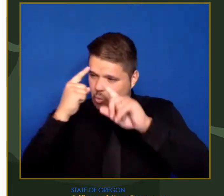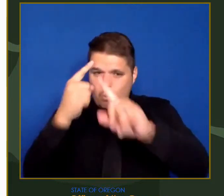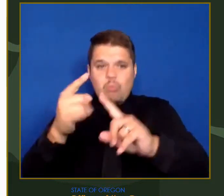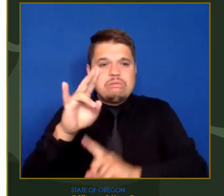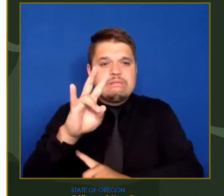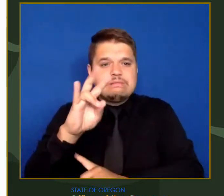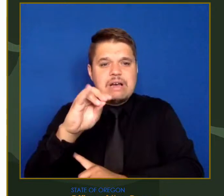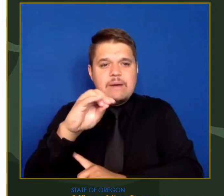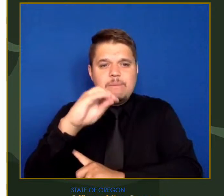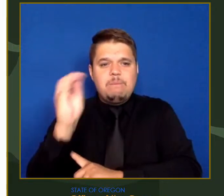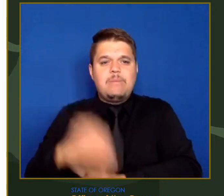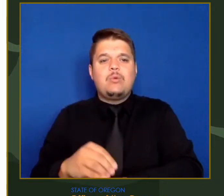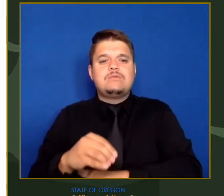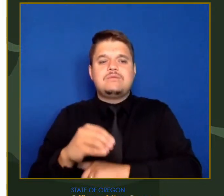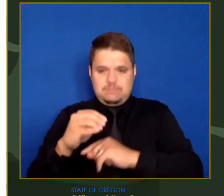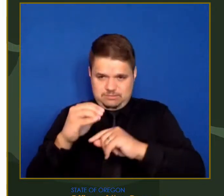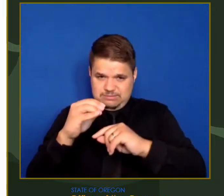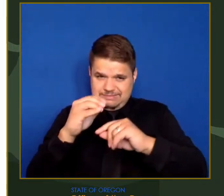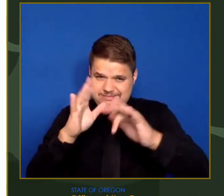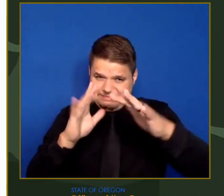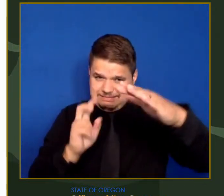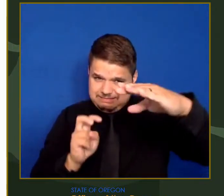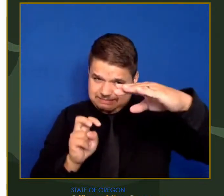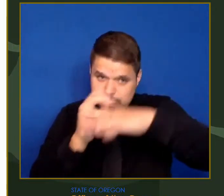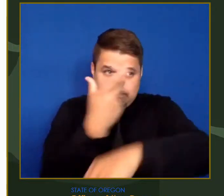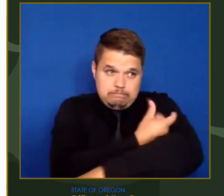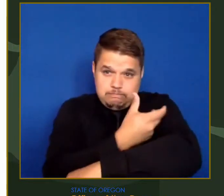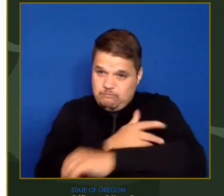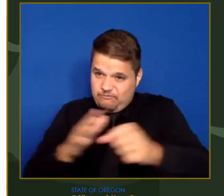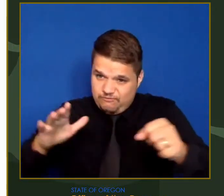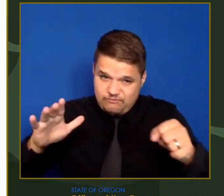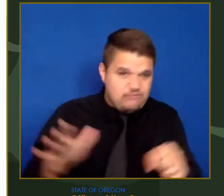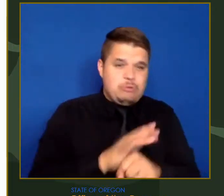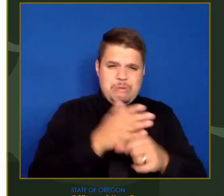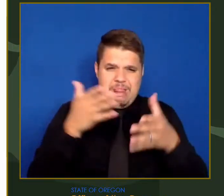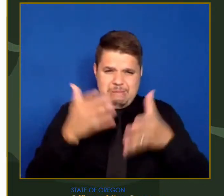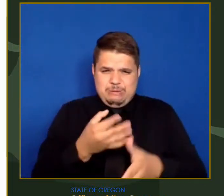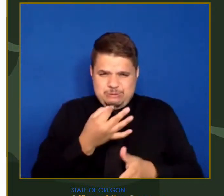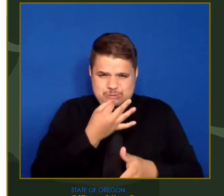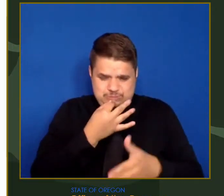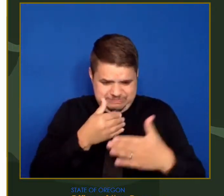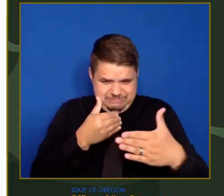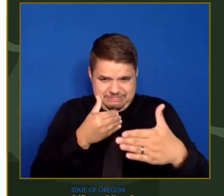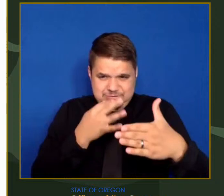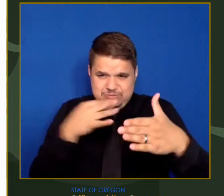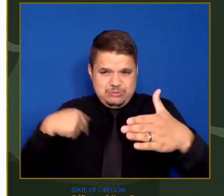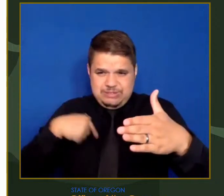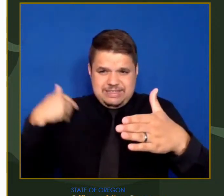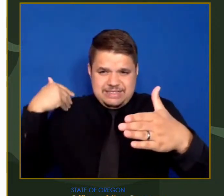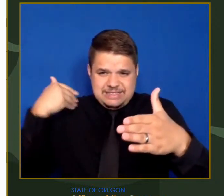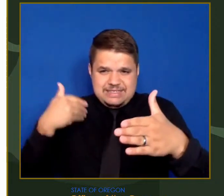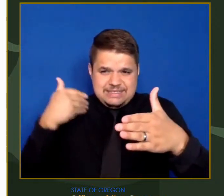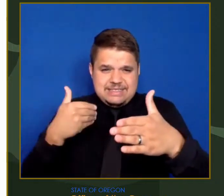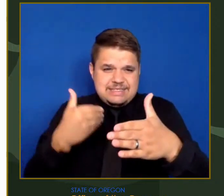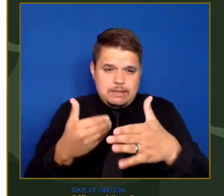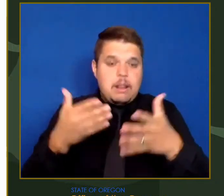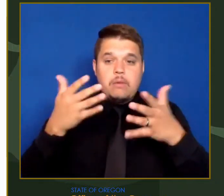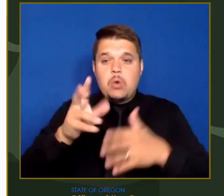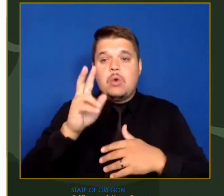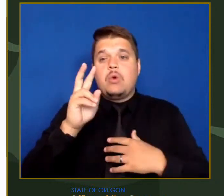We're closing in. As of yesterday, more than 2.2 million Oregonians have received at least one dose of a COVID-19